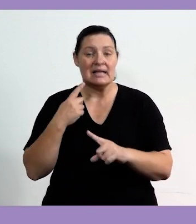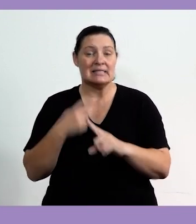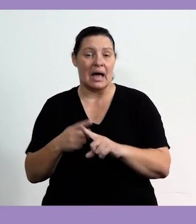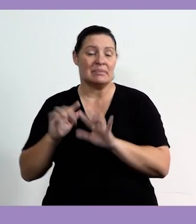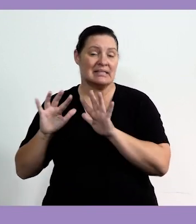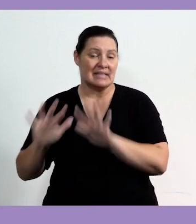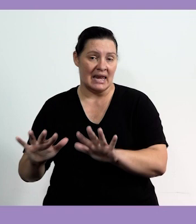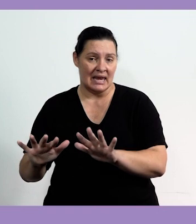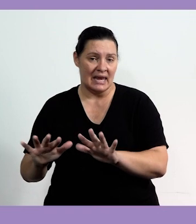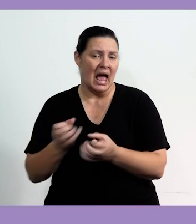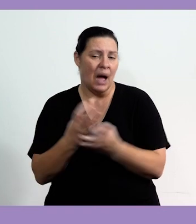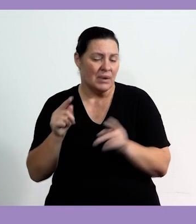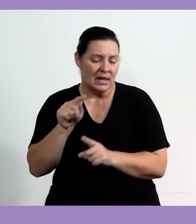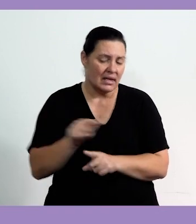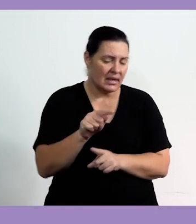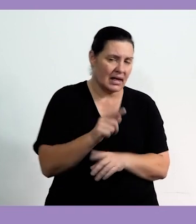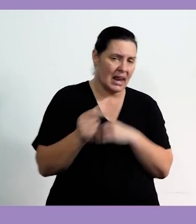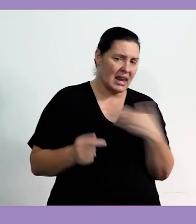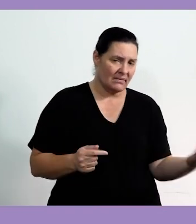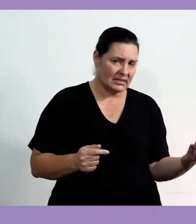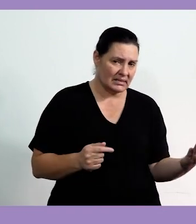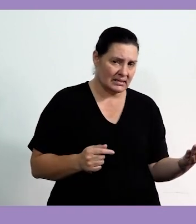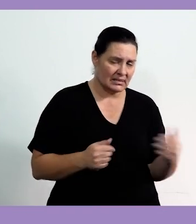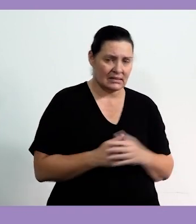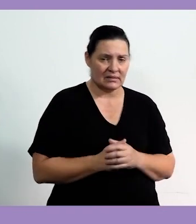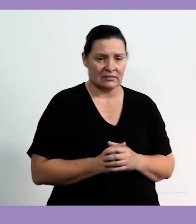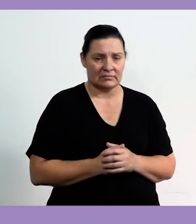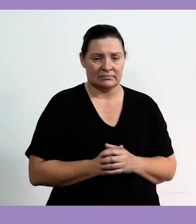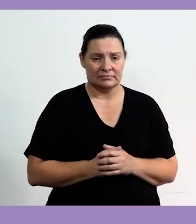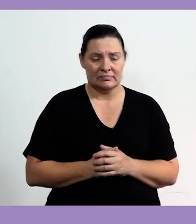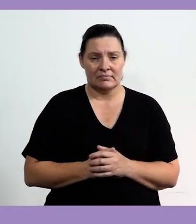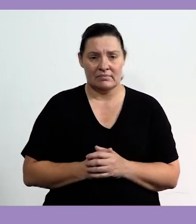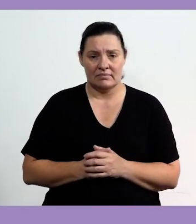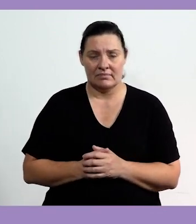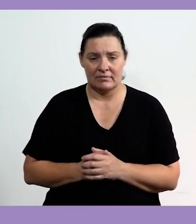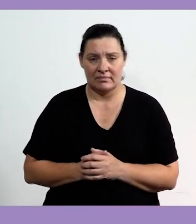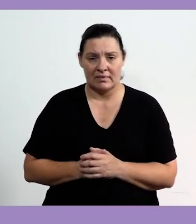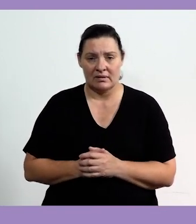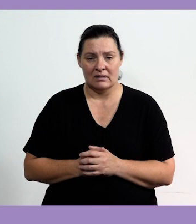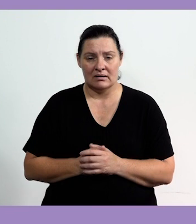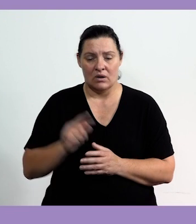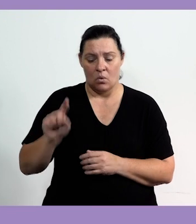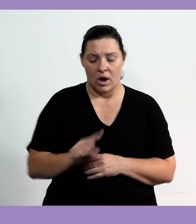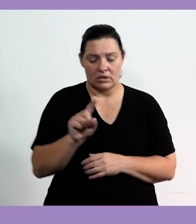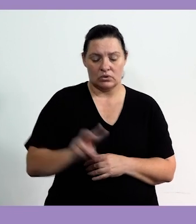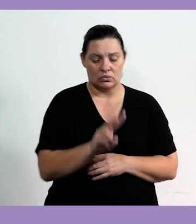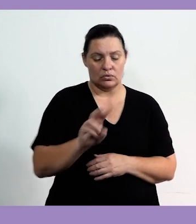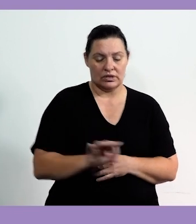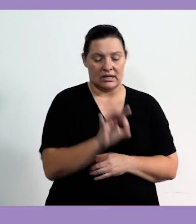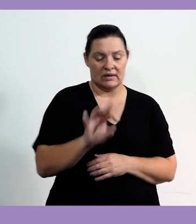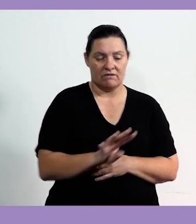7,6. We're going to multiply it with 10, and we are going to see how many times we shifted our 7 to the